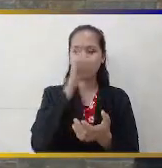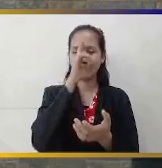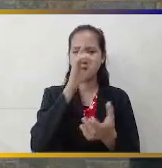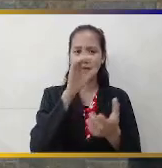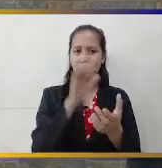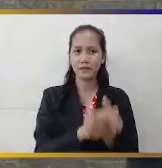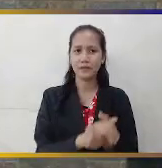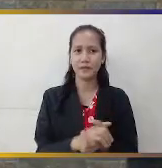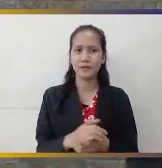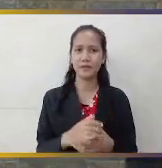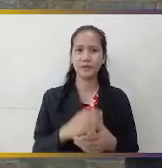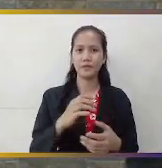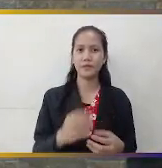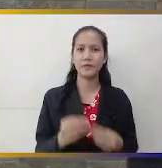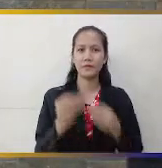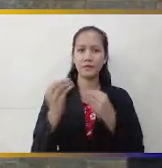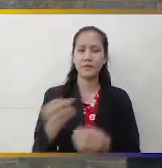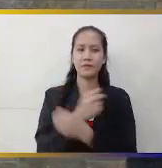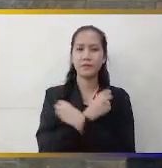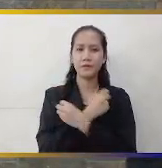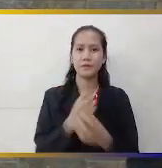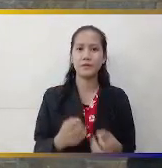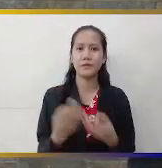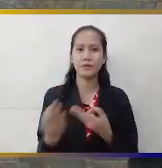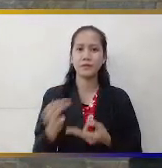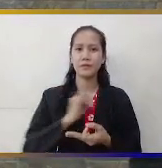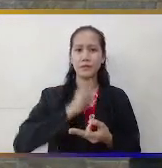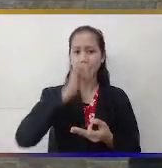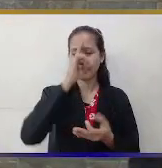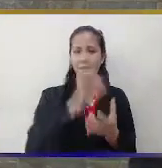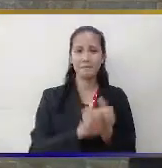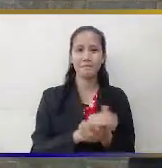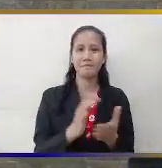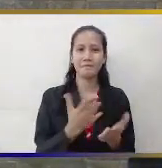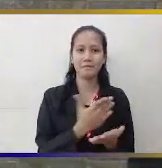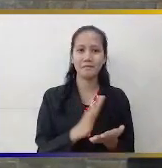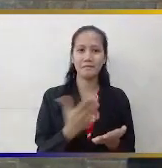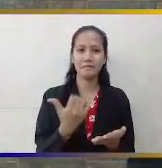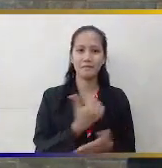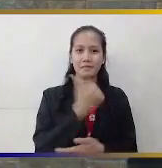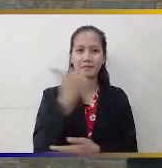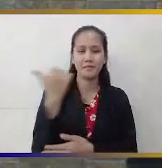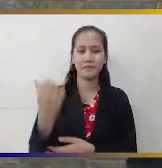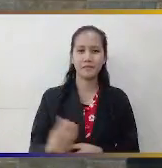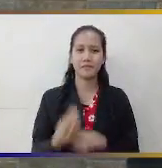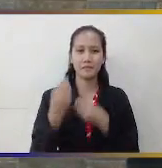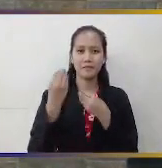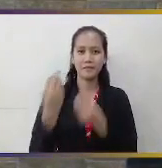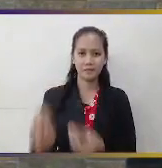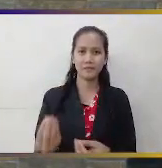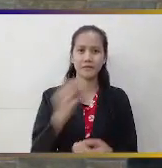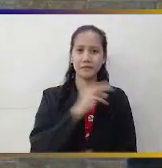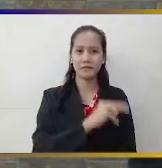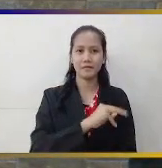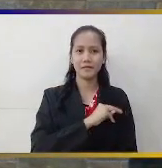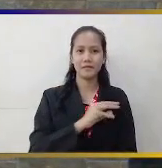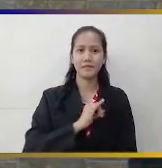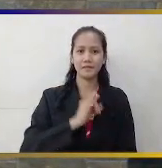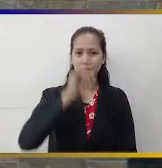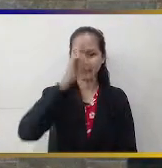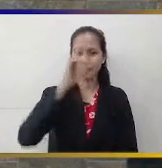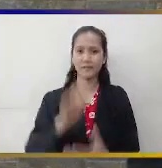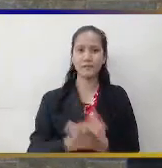believe I'm going to give a love offering. I believe I'm going to share with others. I believe in missions. I'm going to give. Hey, there's a church planning work. I want to give to